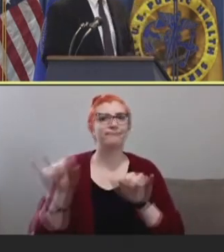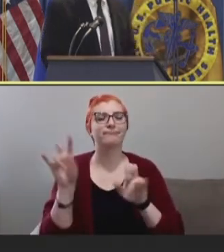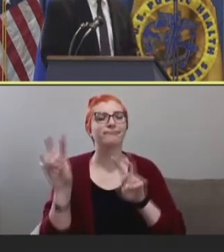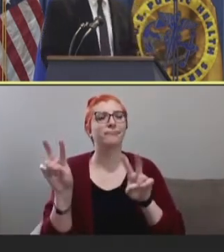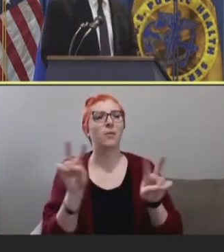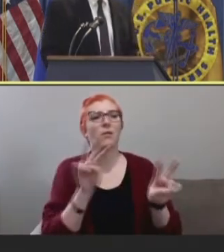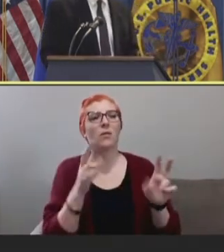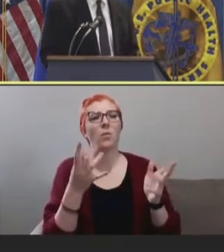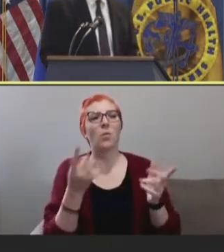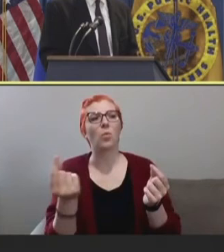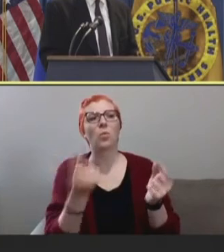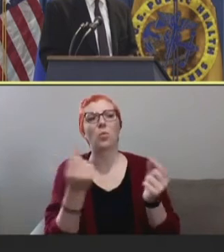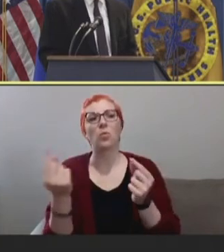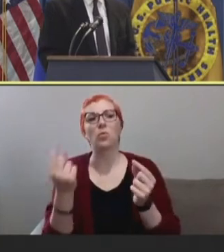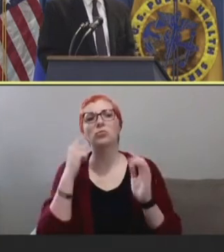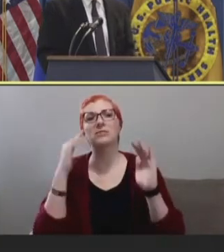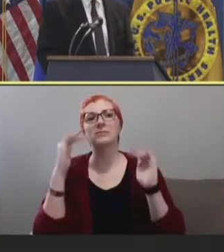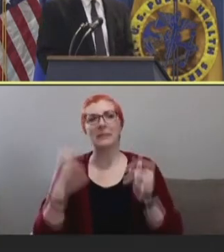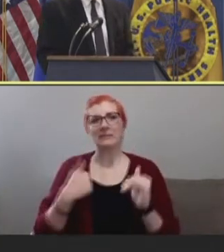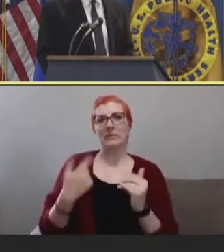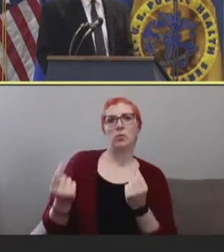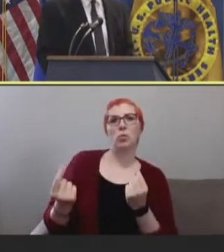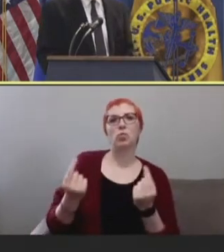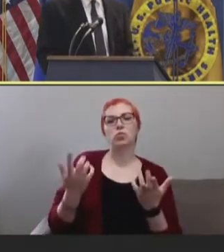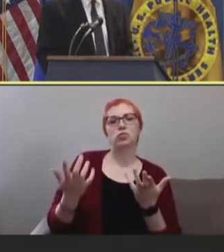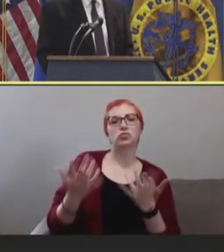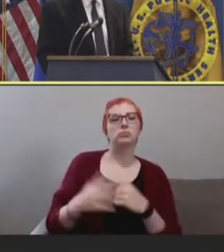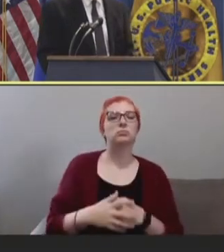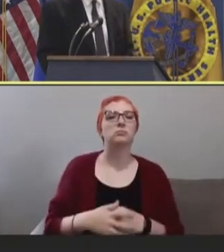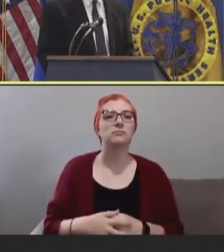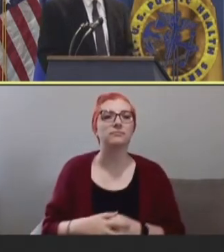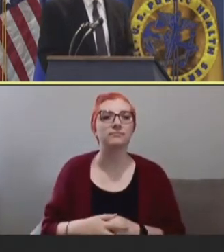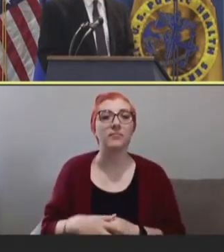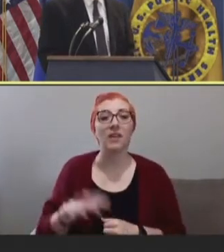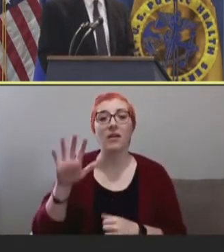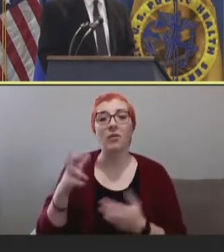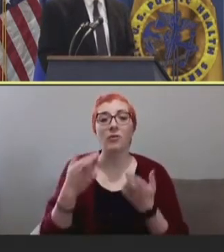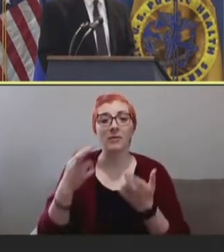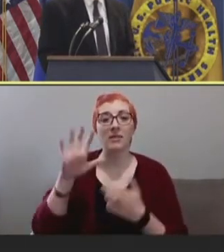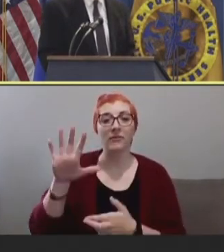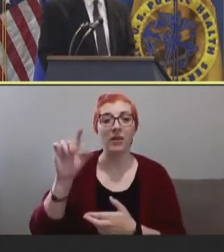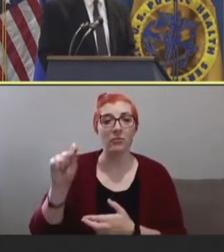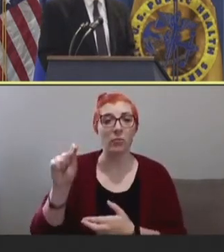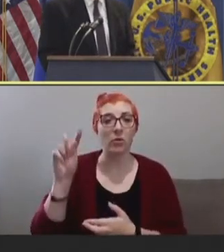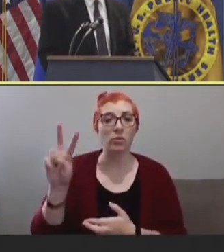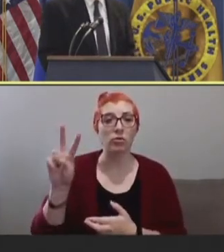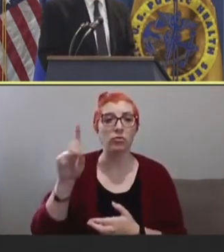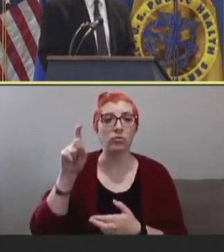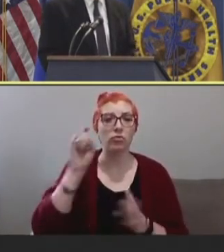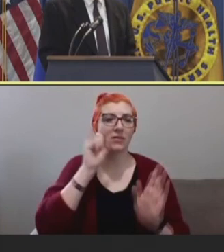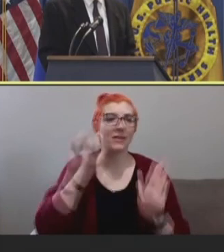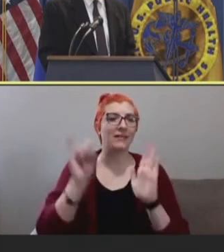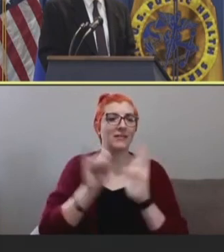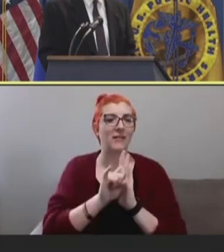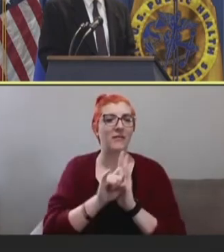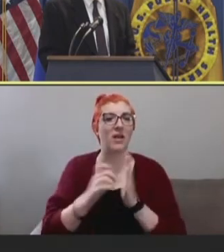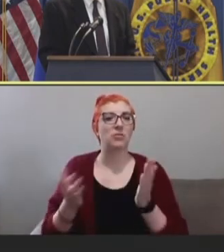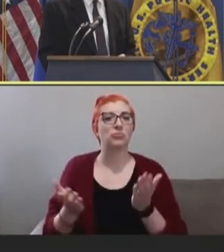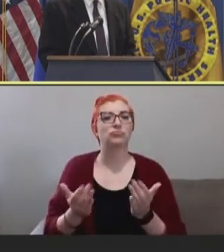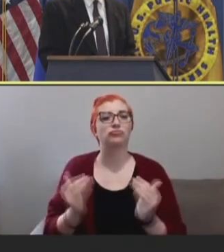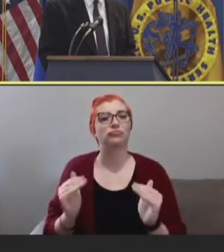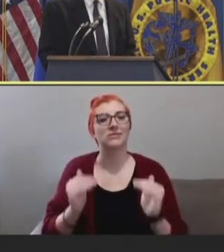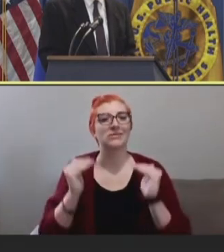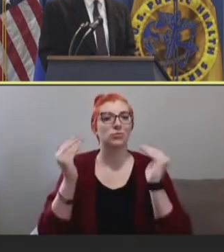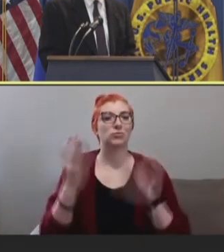Recommendation 5.2, HHS should identify and increase the use of trusted messengers in the community and social media influencers